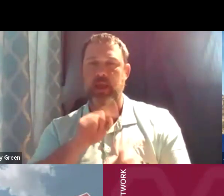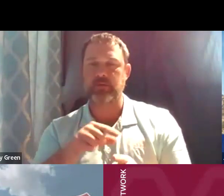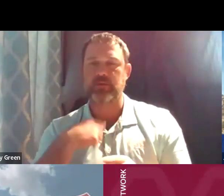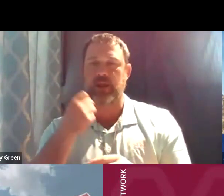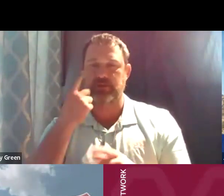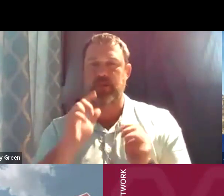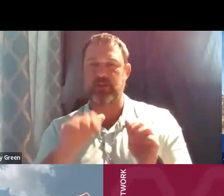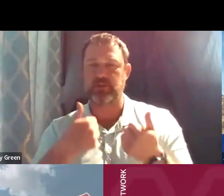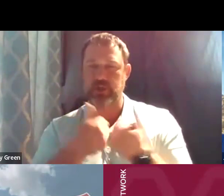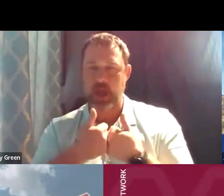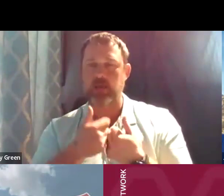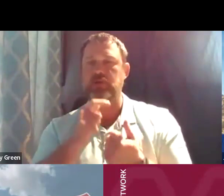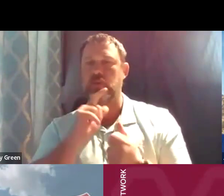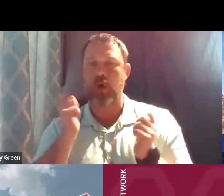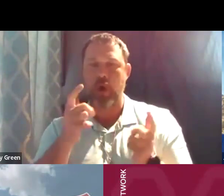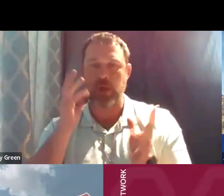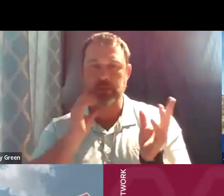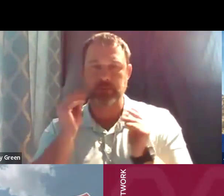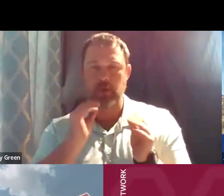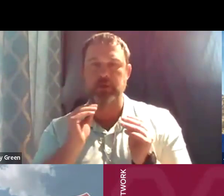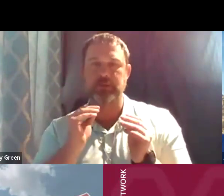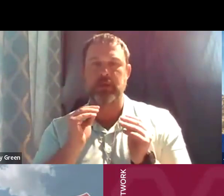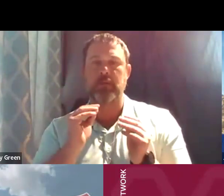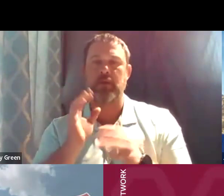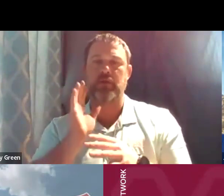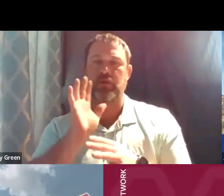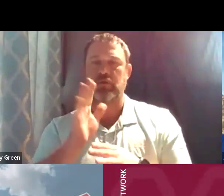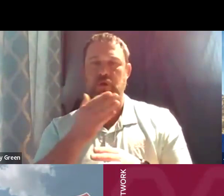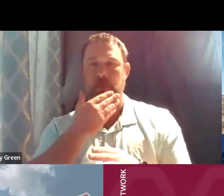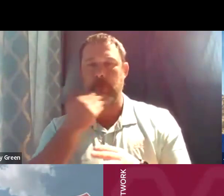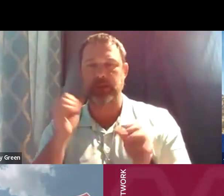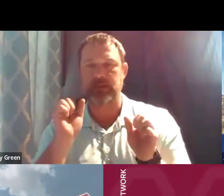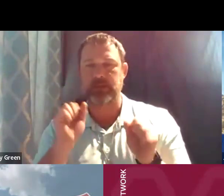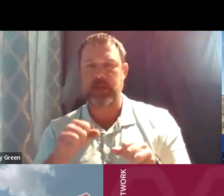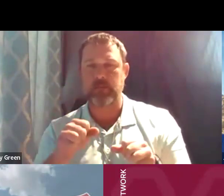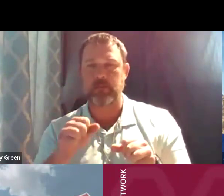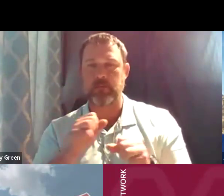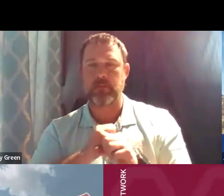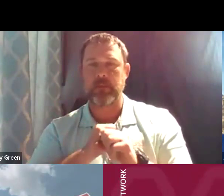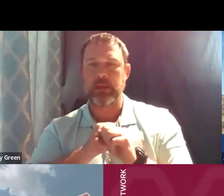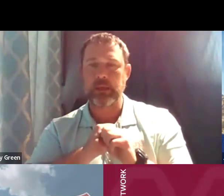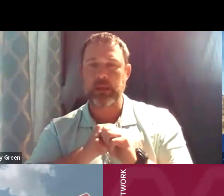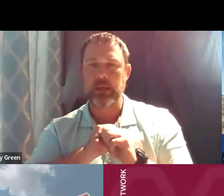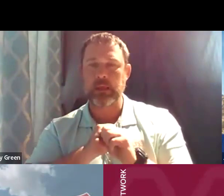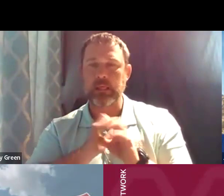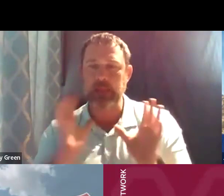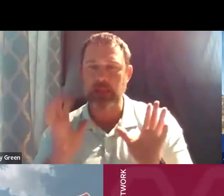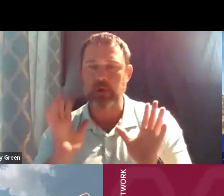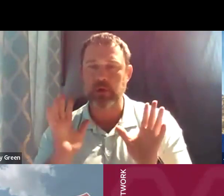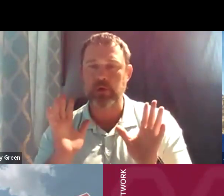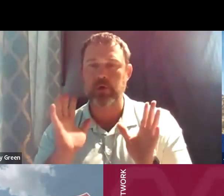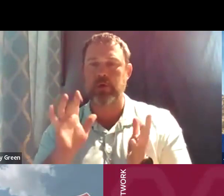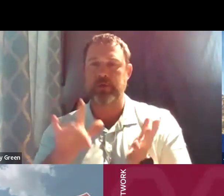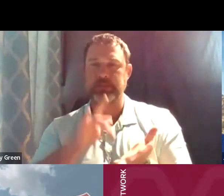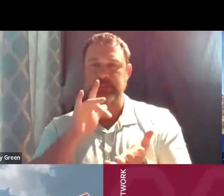understand the challenges that we're all experiencing right now. But to your best attempt, please be clear. The